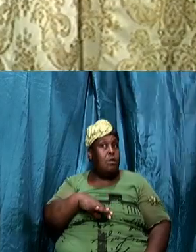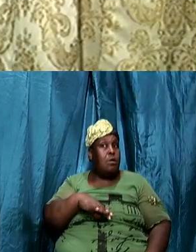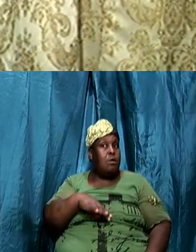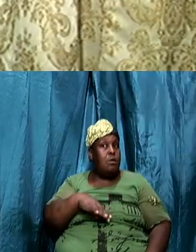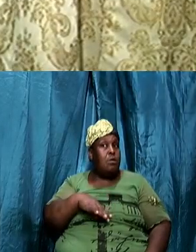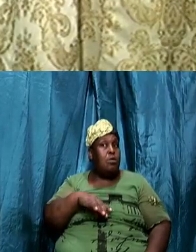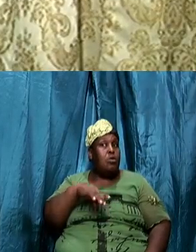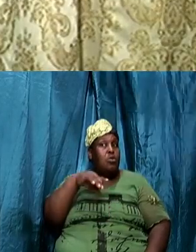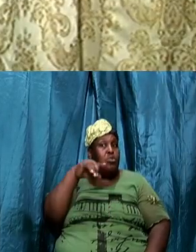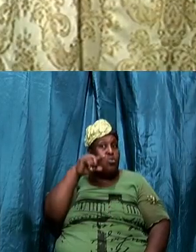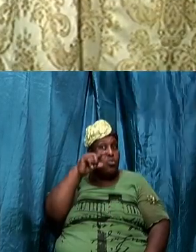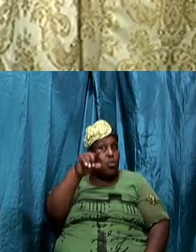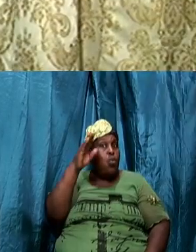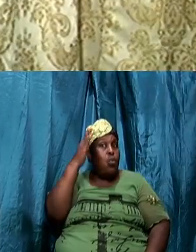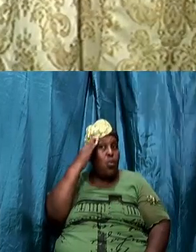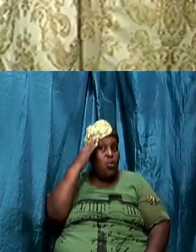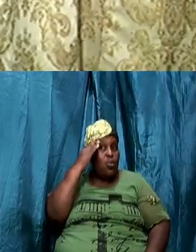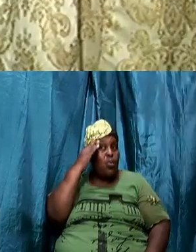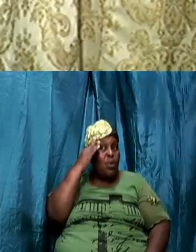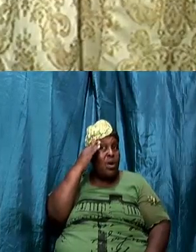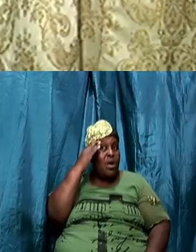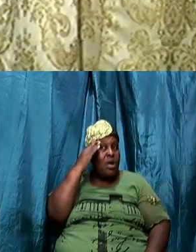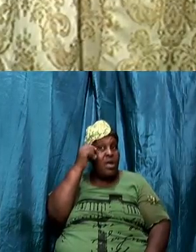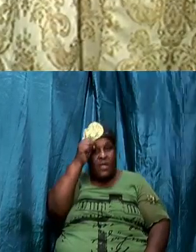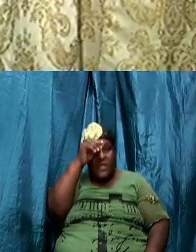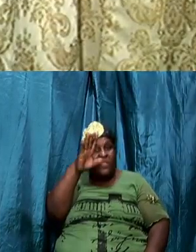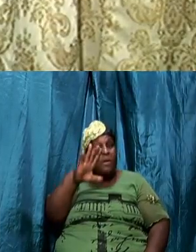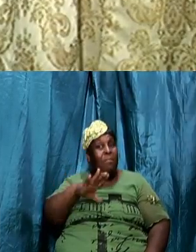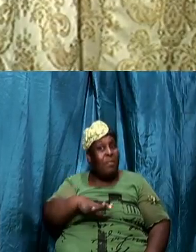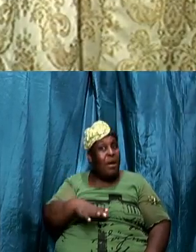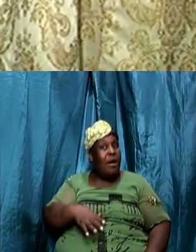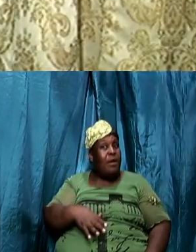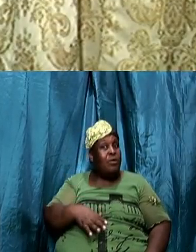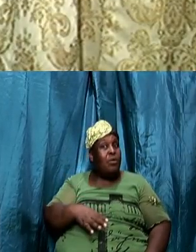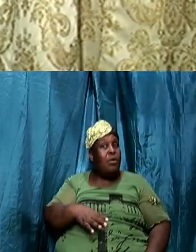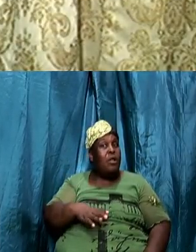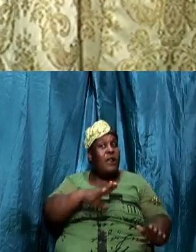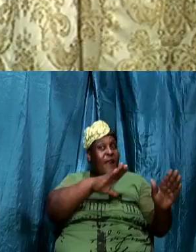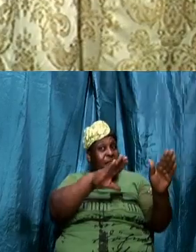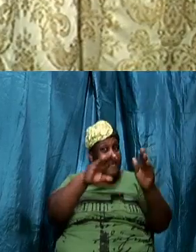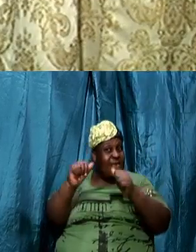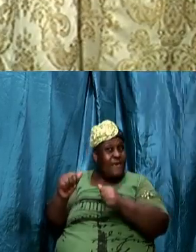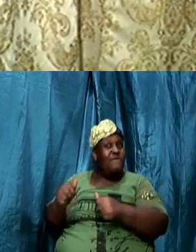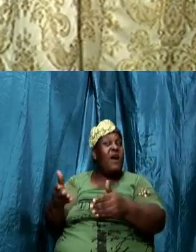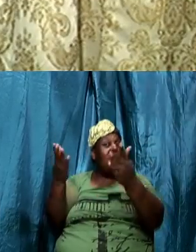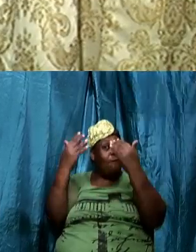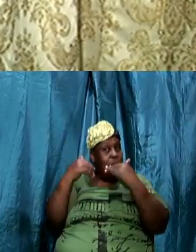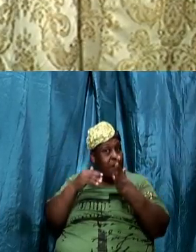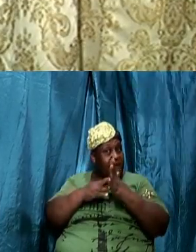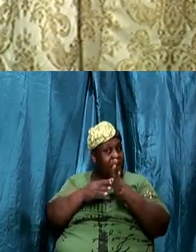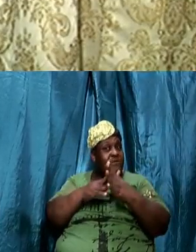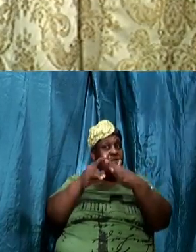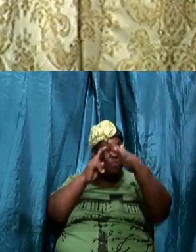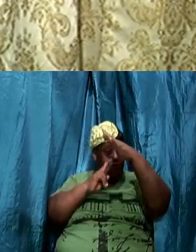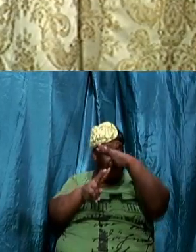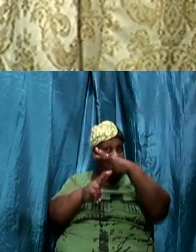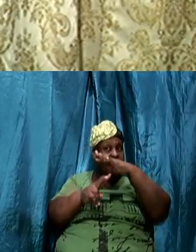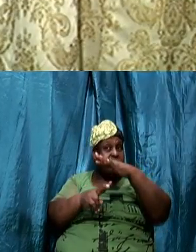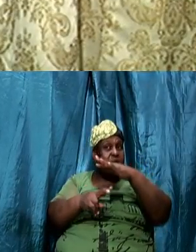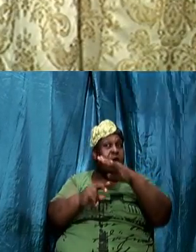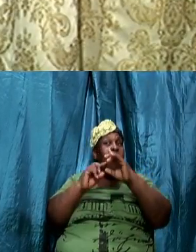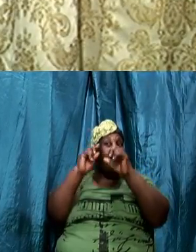the men went away and came back and asked Balaam the same thing? And did you know that Balaam went back to God and said,